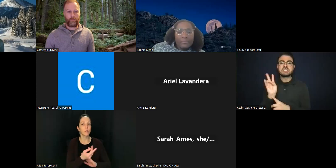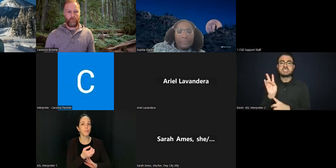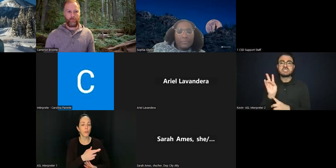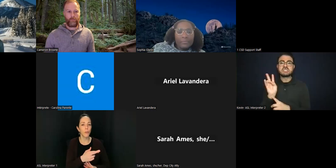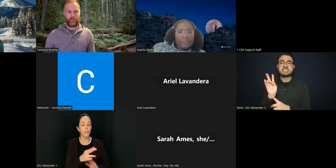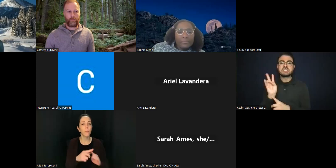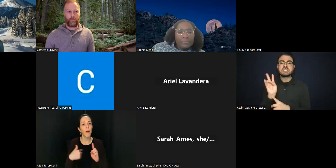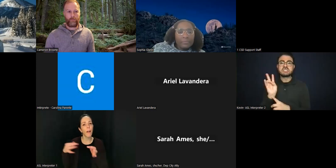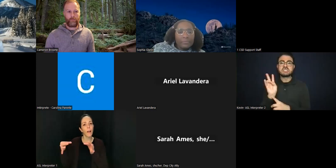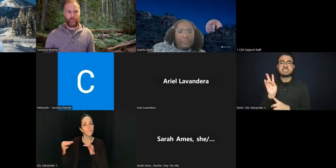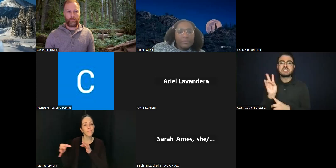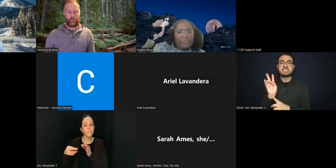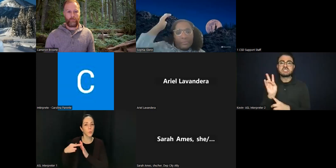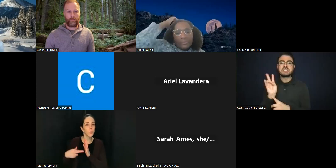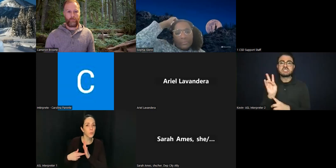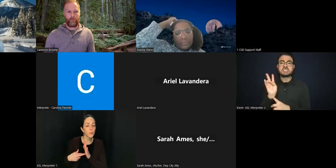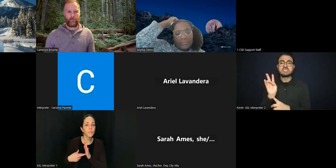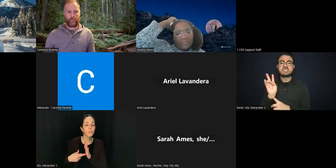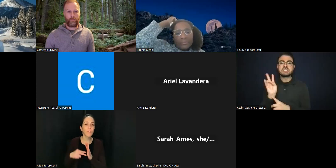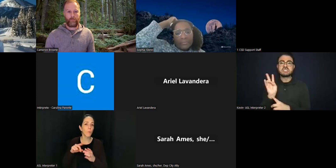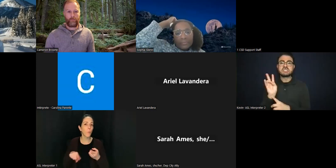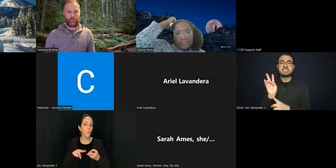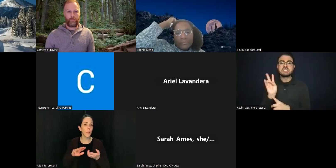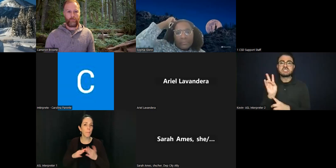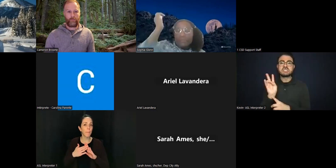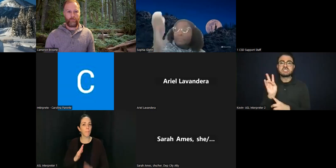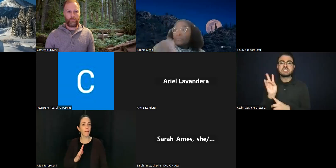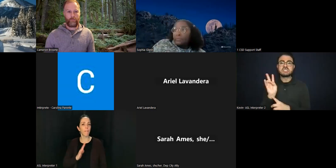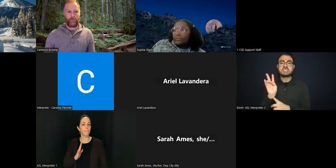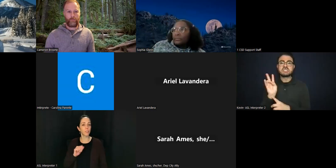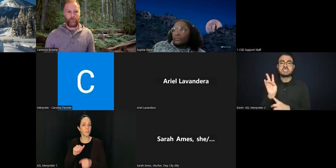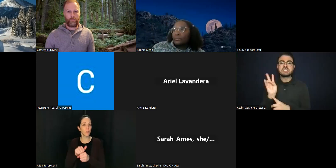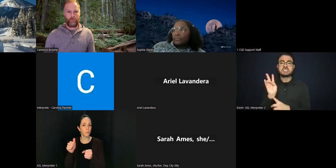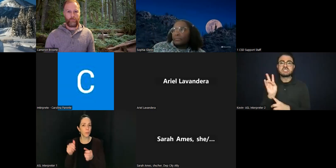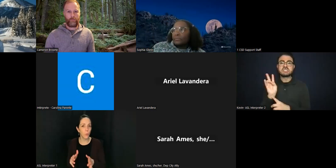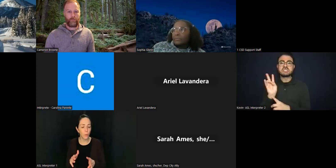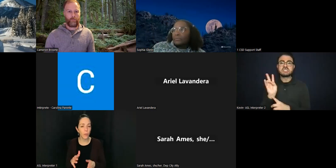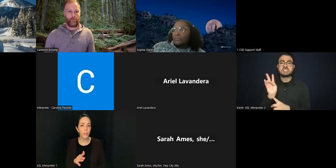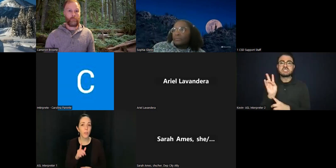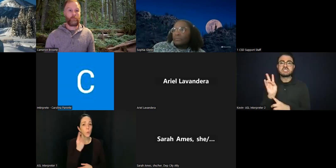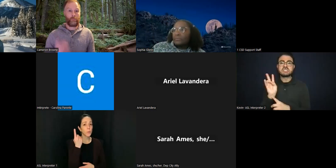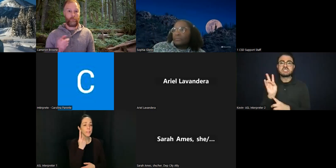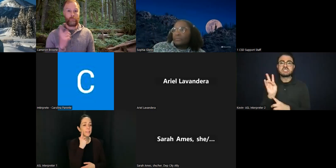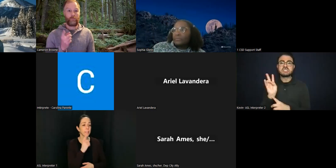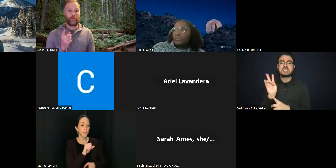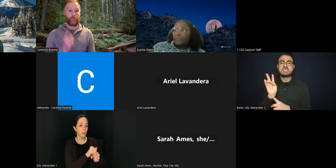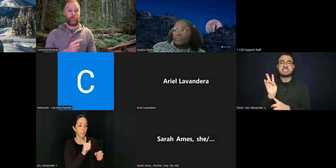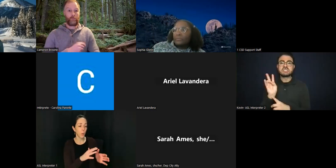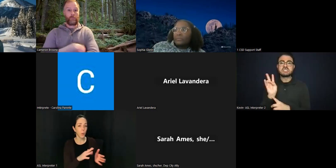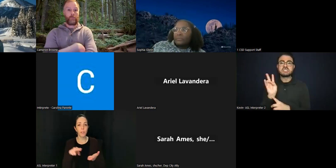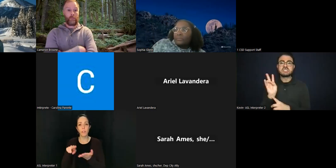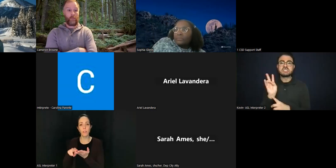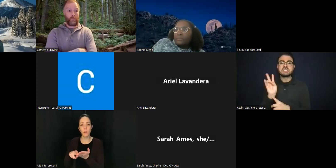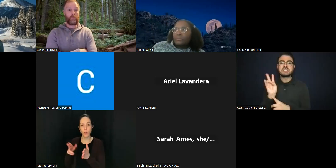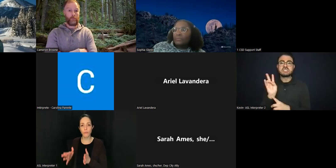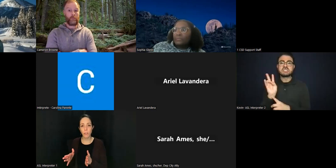pay a volunteer before they become an employee, who's considered an employee versus a contractor, which is another option.